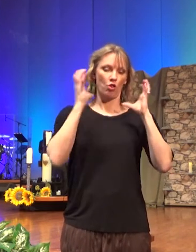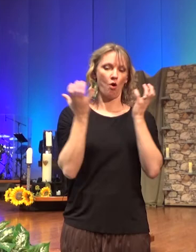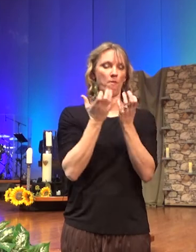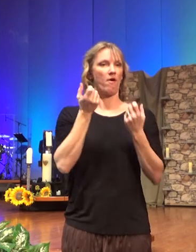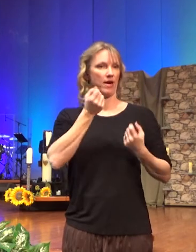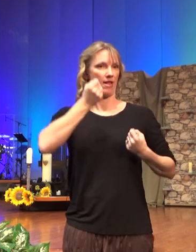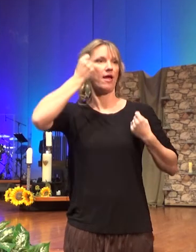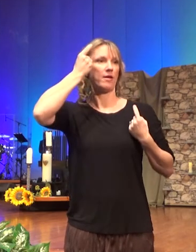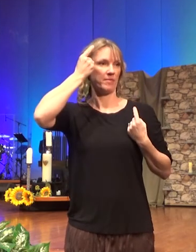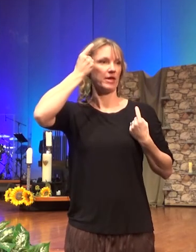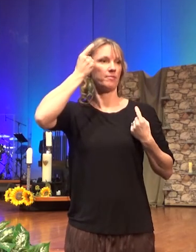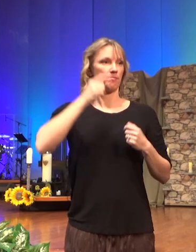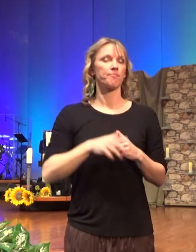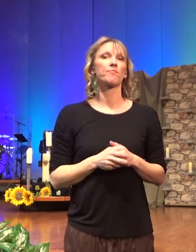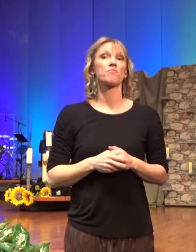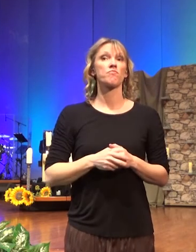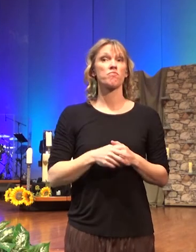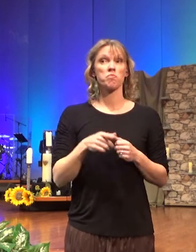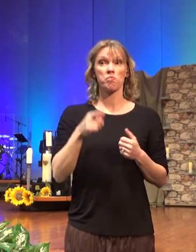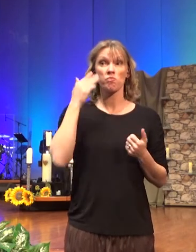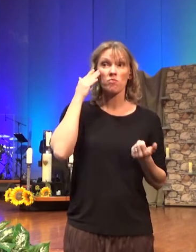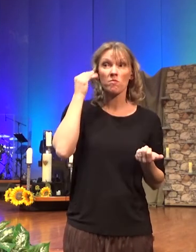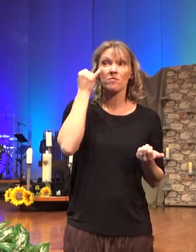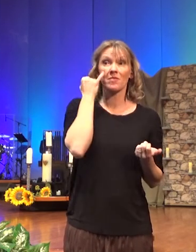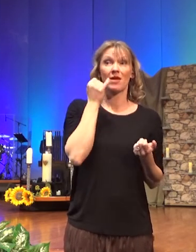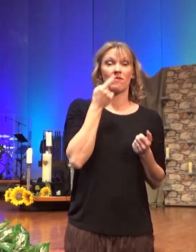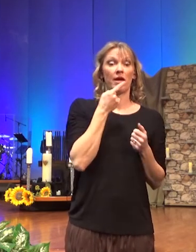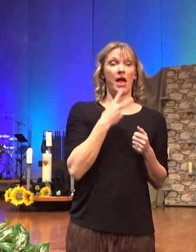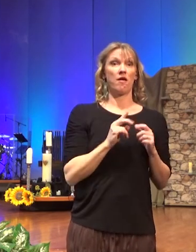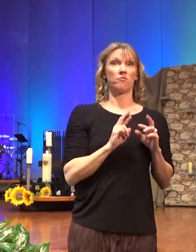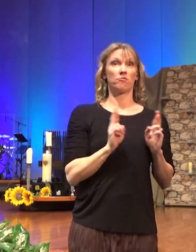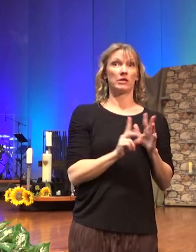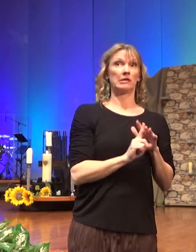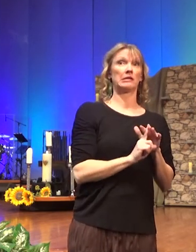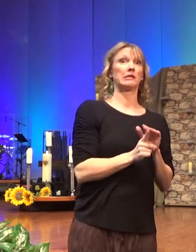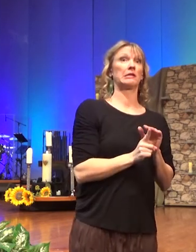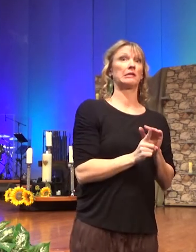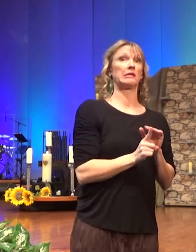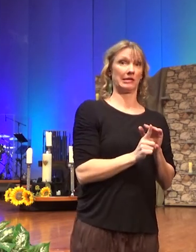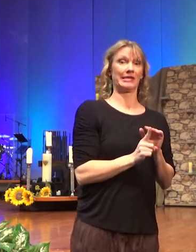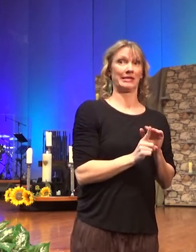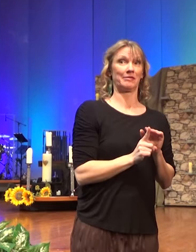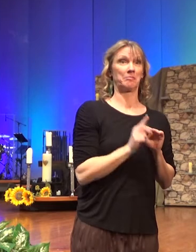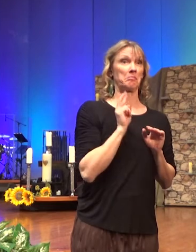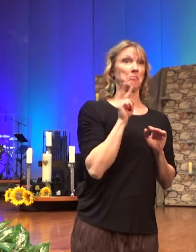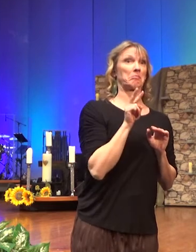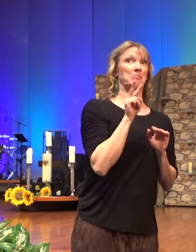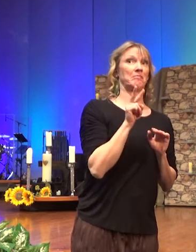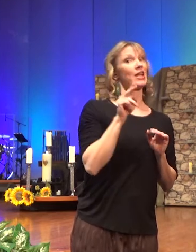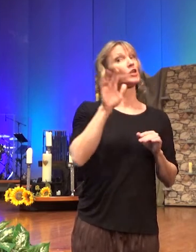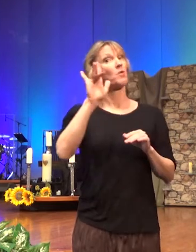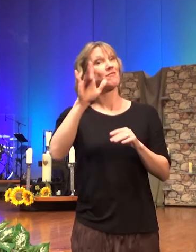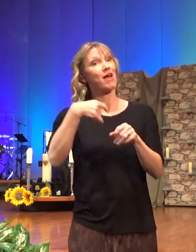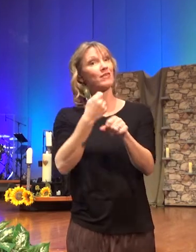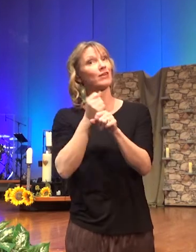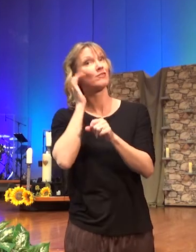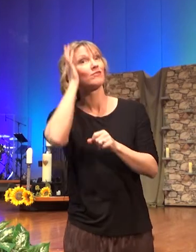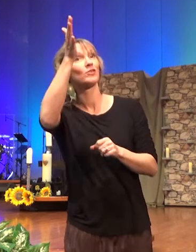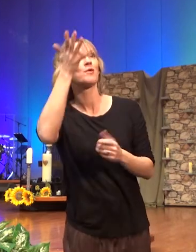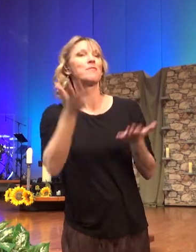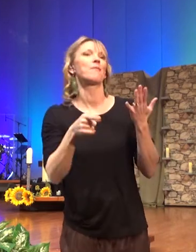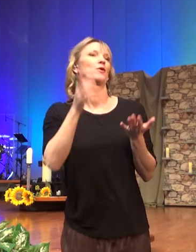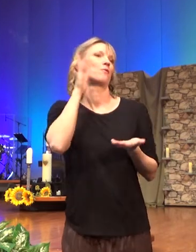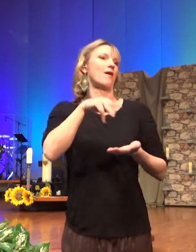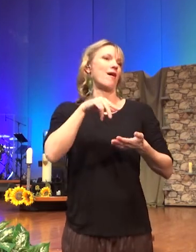empowerment and global enlightenment. And who knows, if you're halfway out of your chair and staring towards the exit, 25 years from now, you